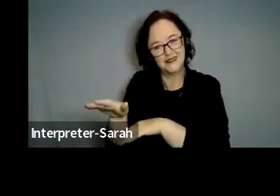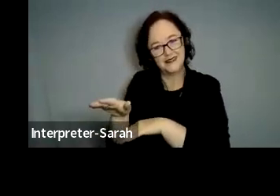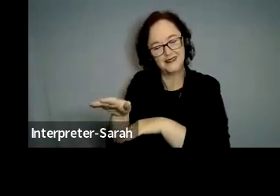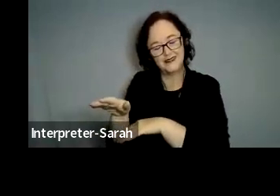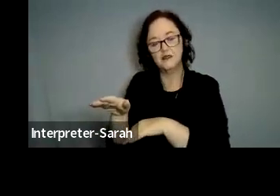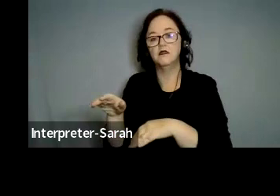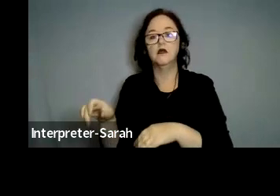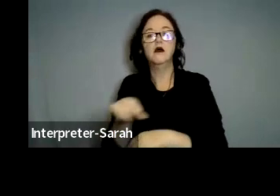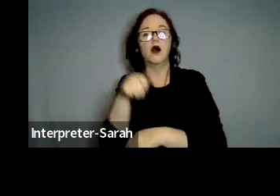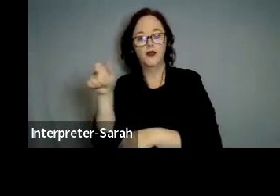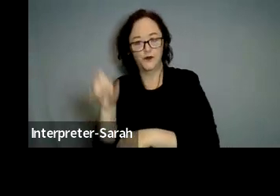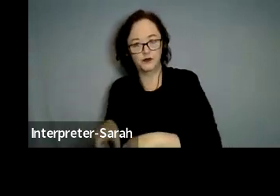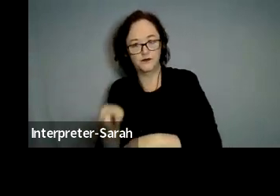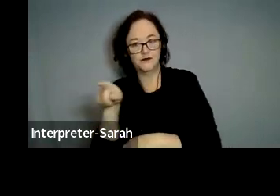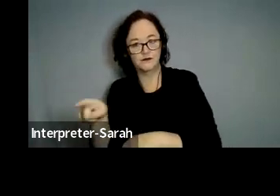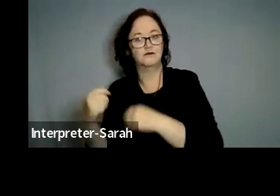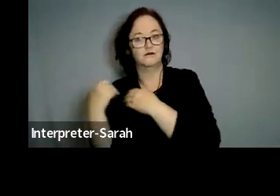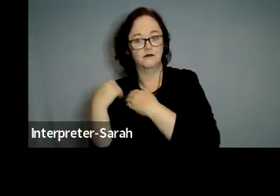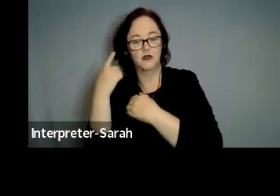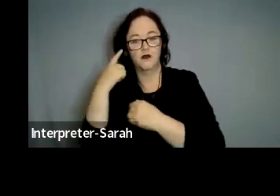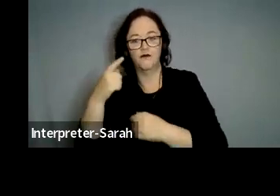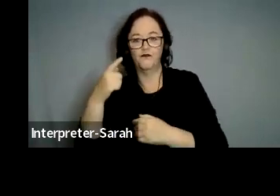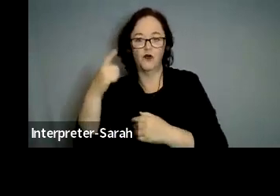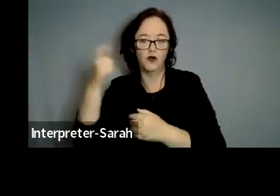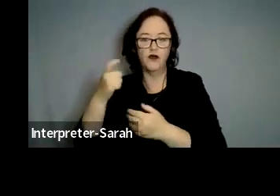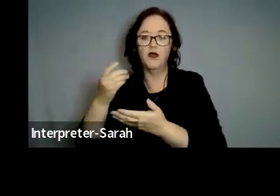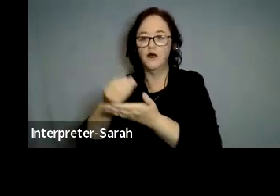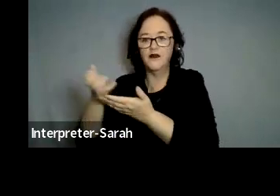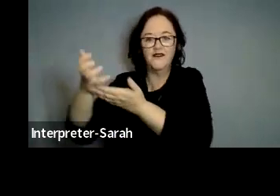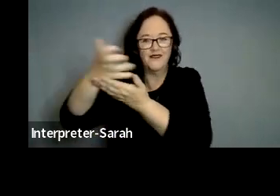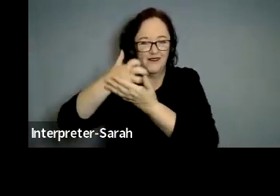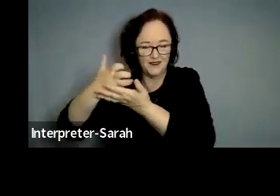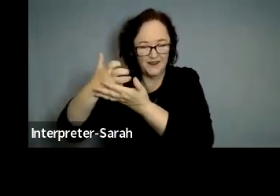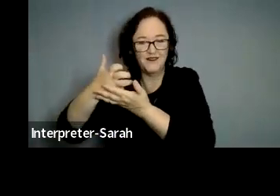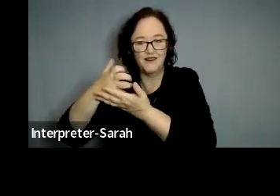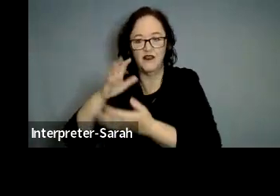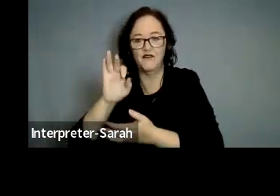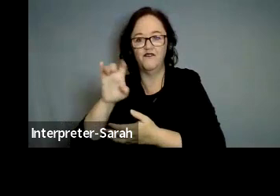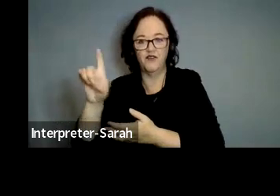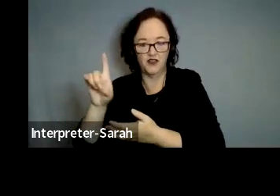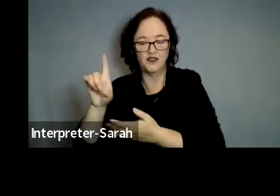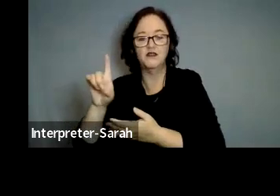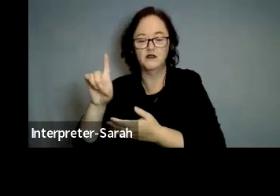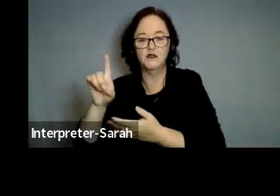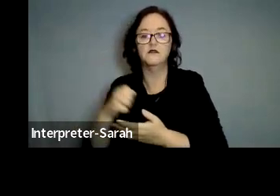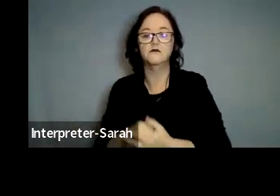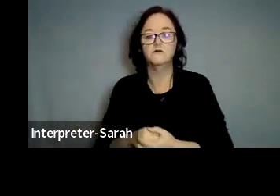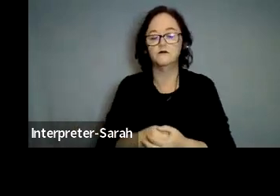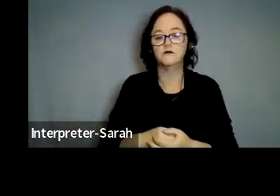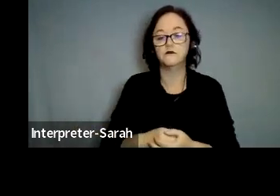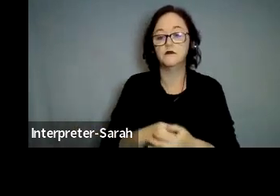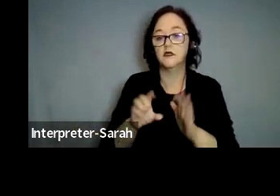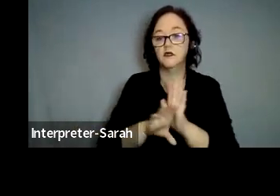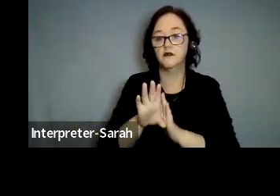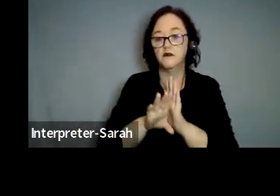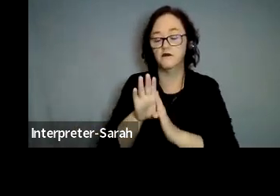handles fundraising, and to the department or staff or individual that handles finance. Development and finance are